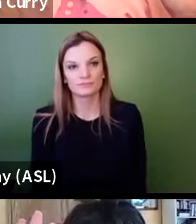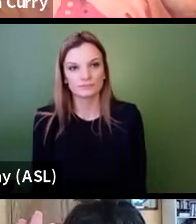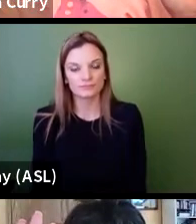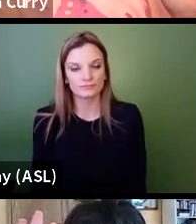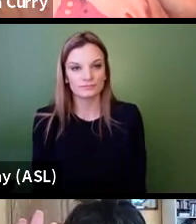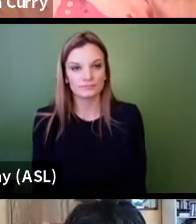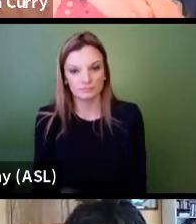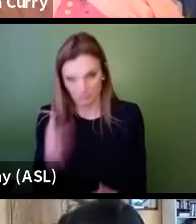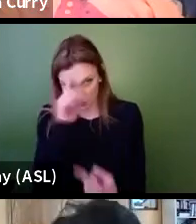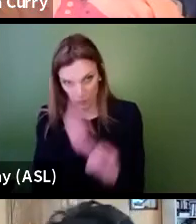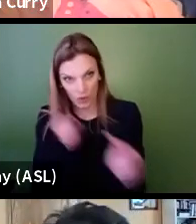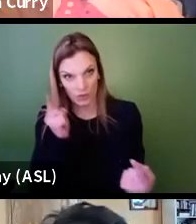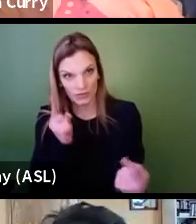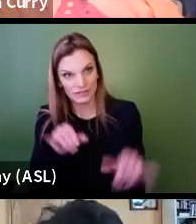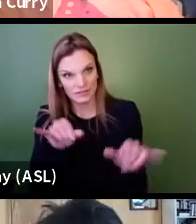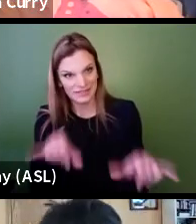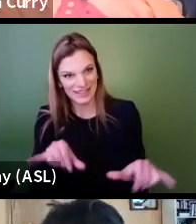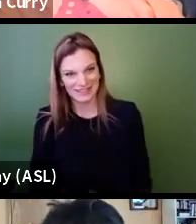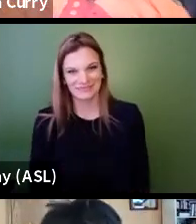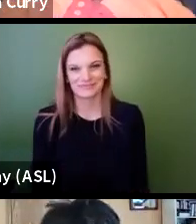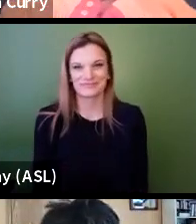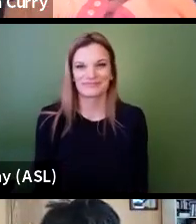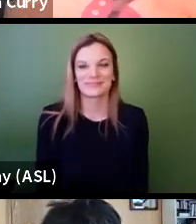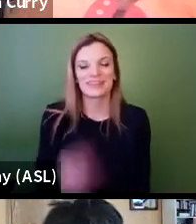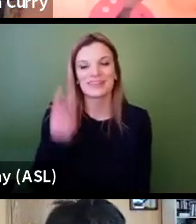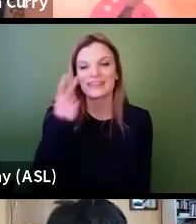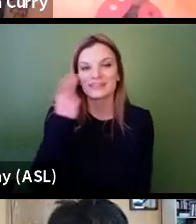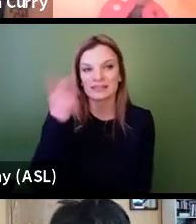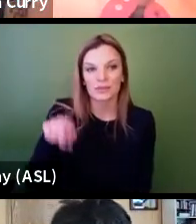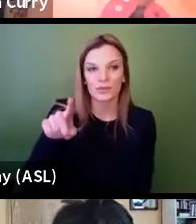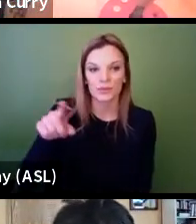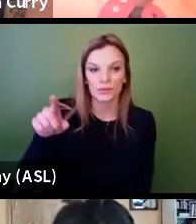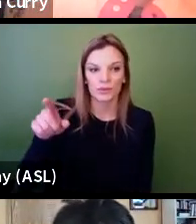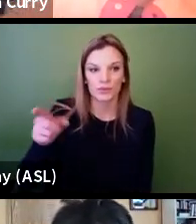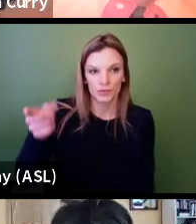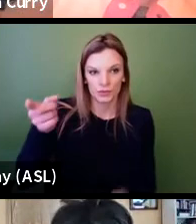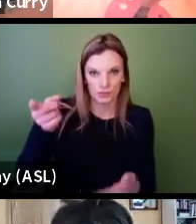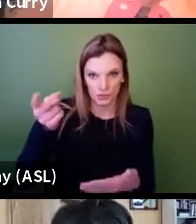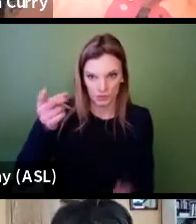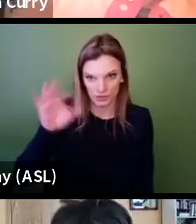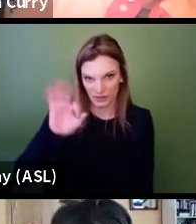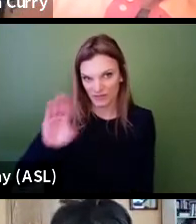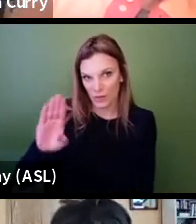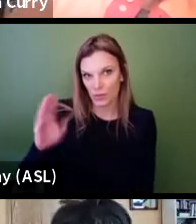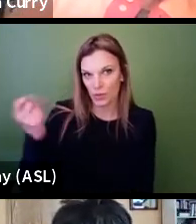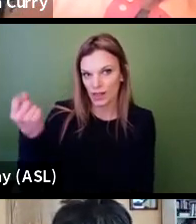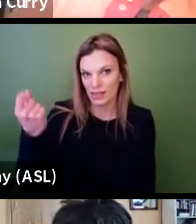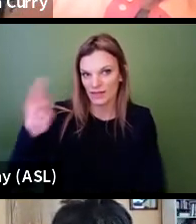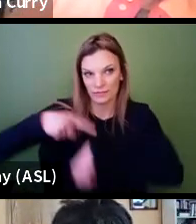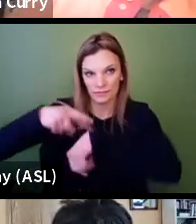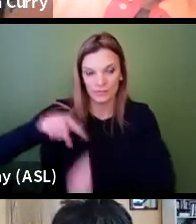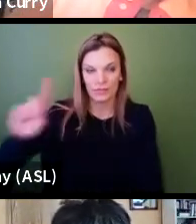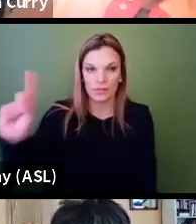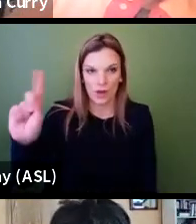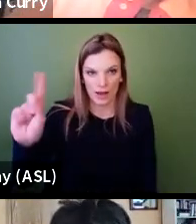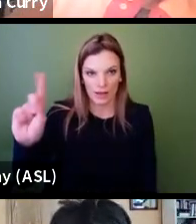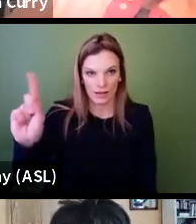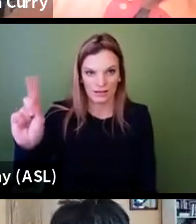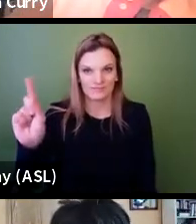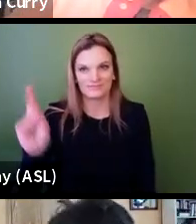All opposed, stay here. See everybody on February the 11th at 1